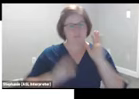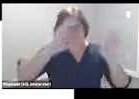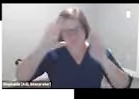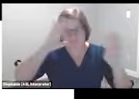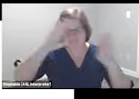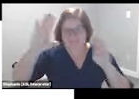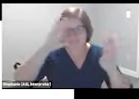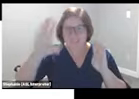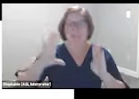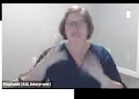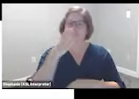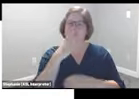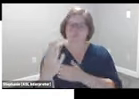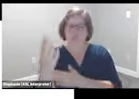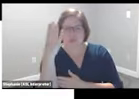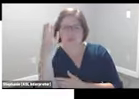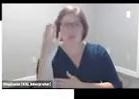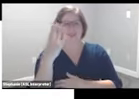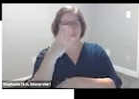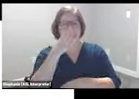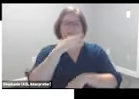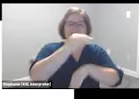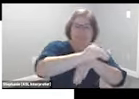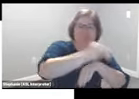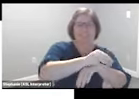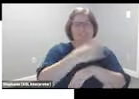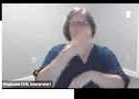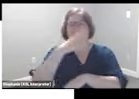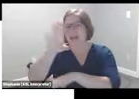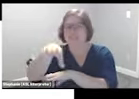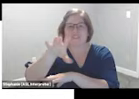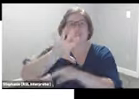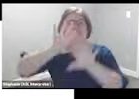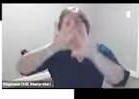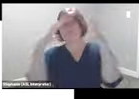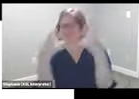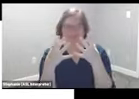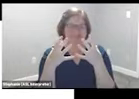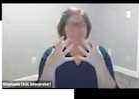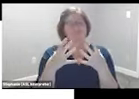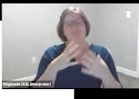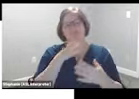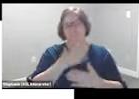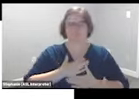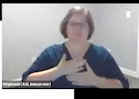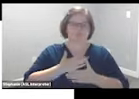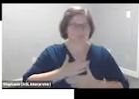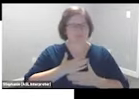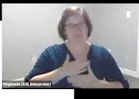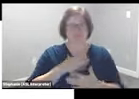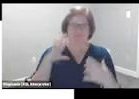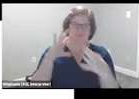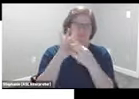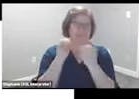everybody. Good morning, good evening, good afternoon, wherever in the world you are. It's a real pleasure to connect with